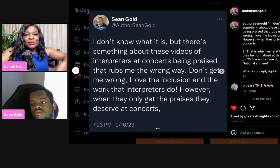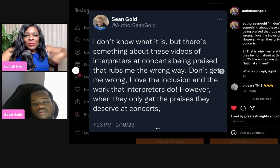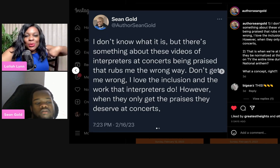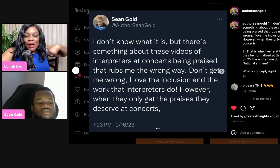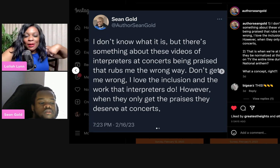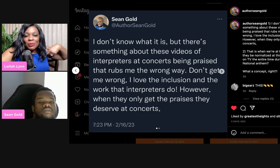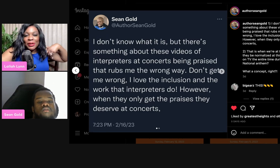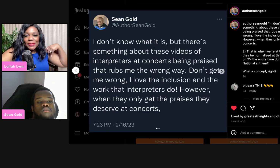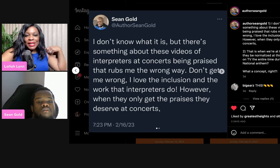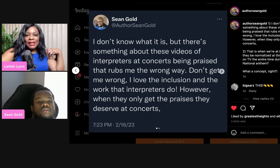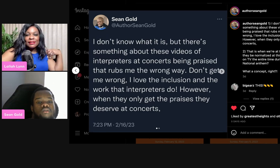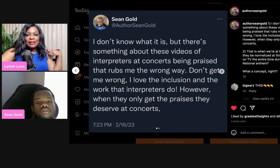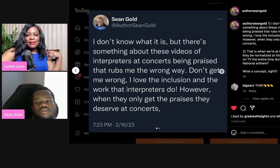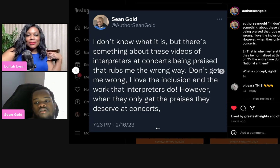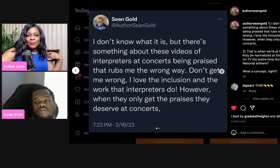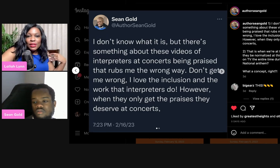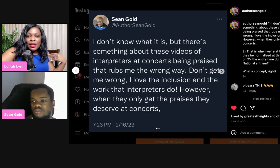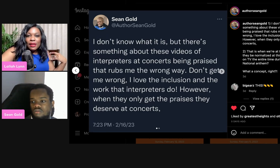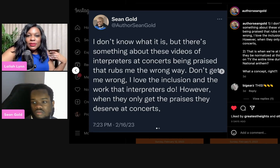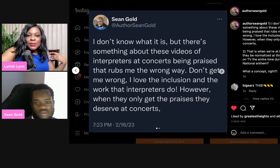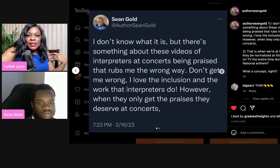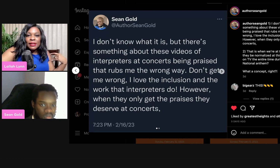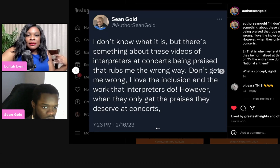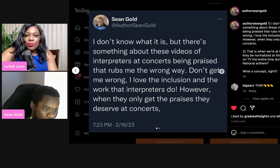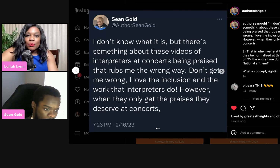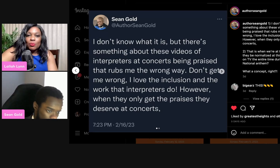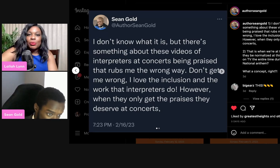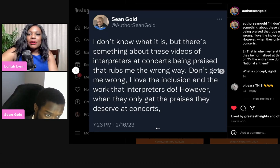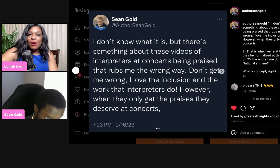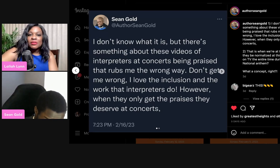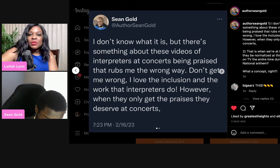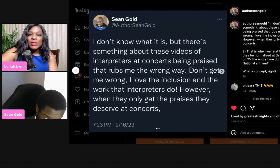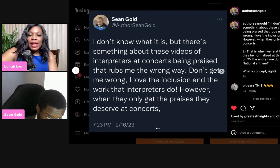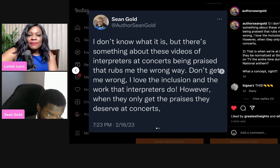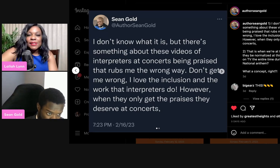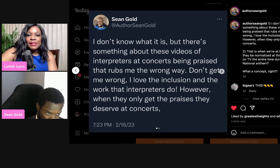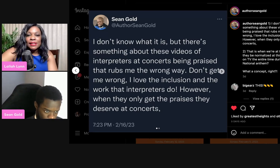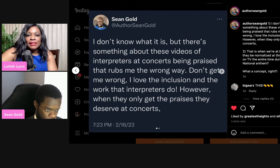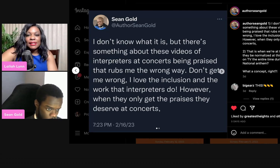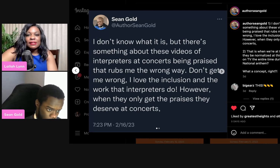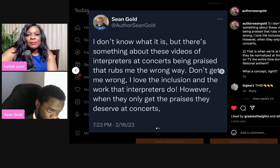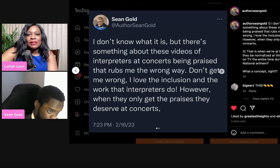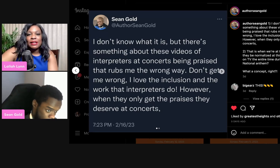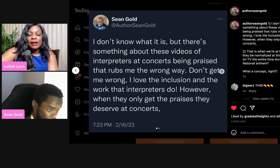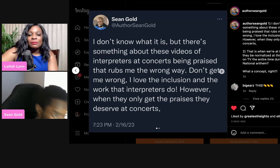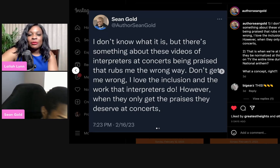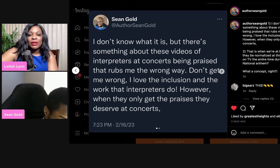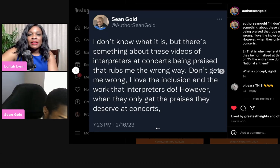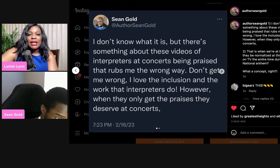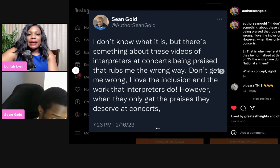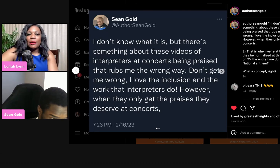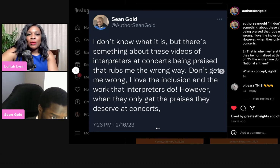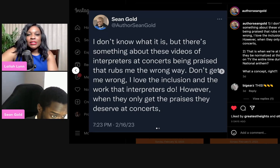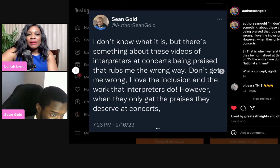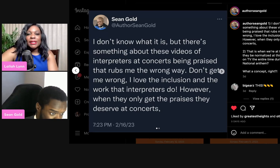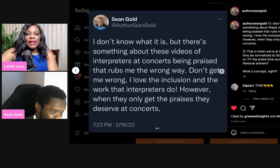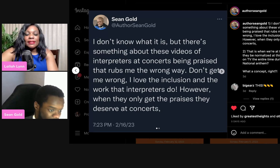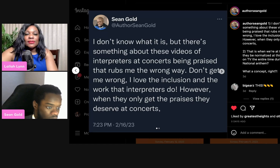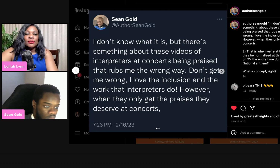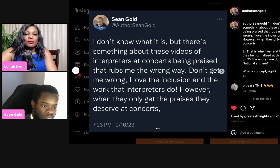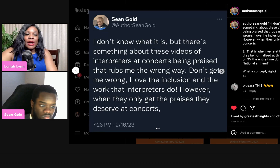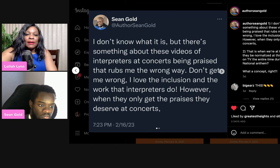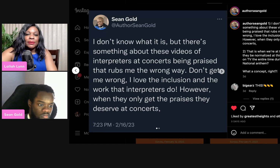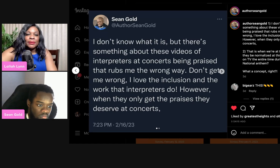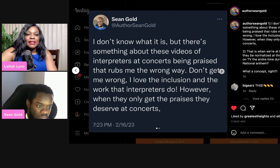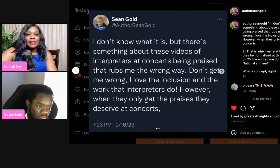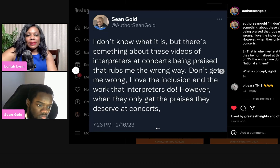response to what I was asking you, you said, but also we haven't seen accessibility upfront. And when something like this